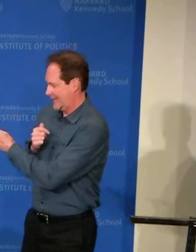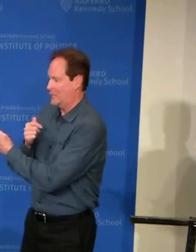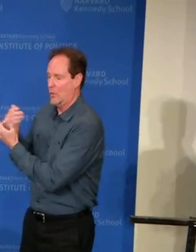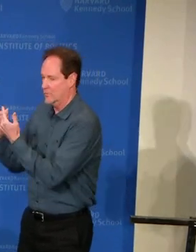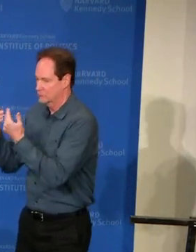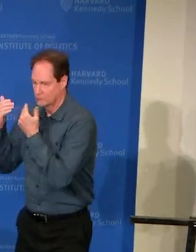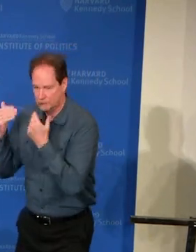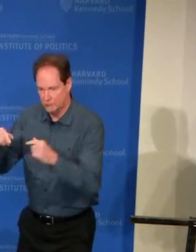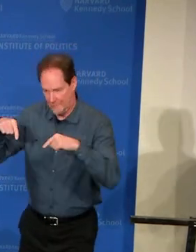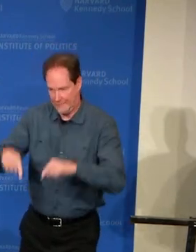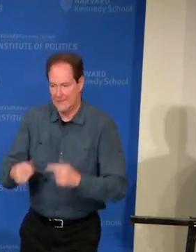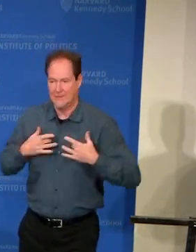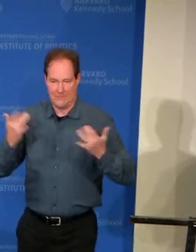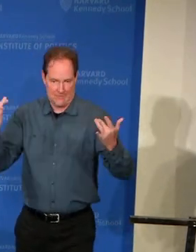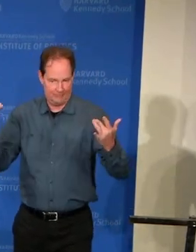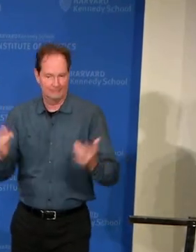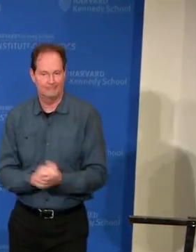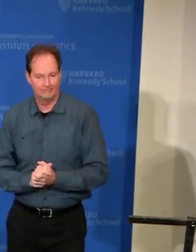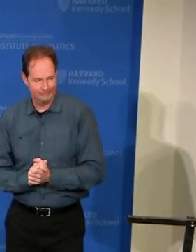happen.